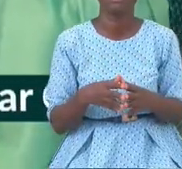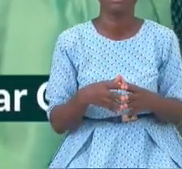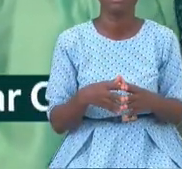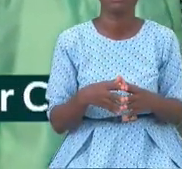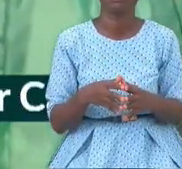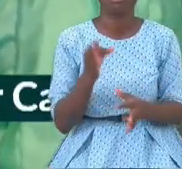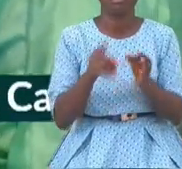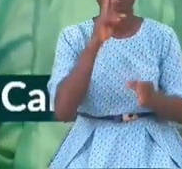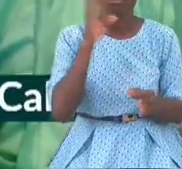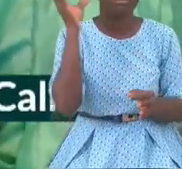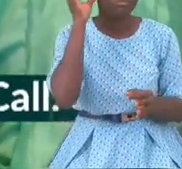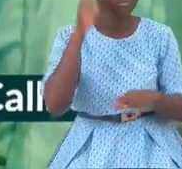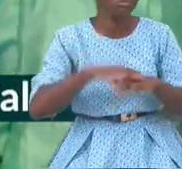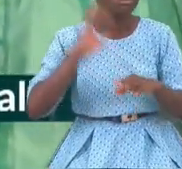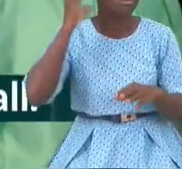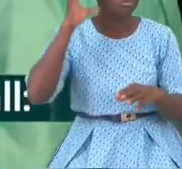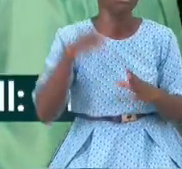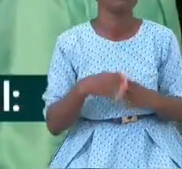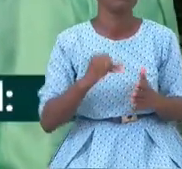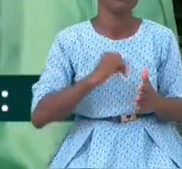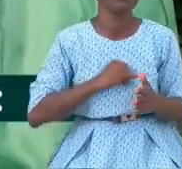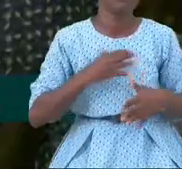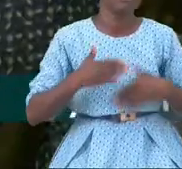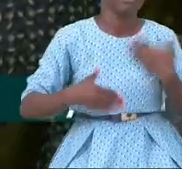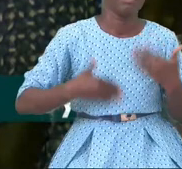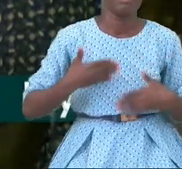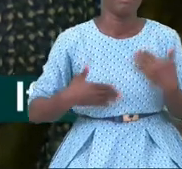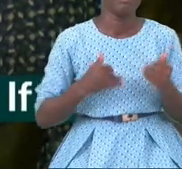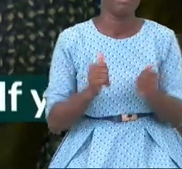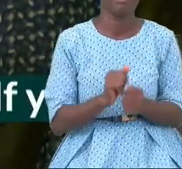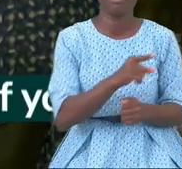Please send your name and phone number and also your location